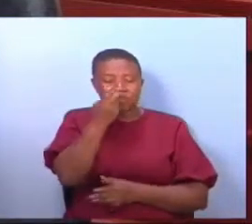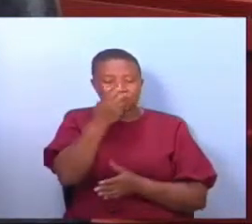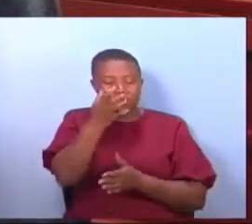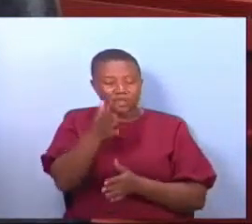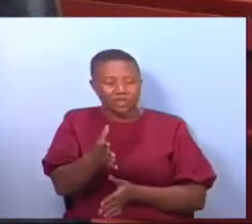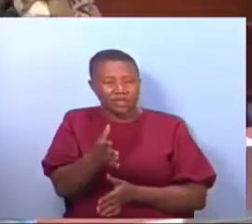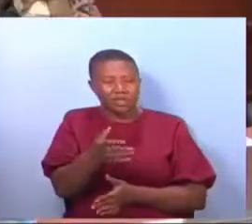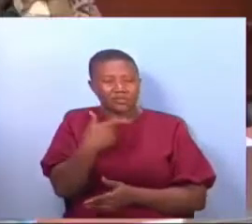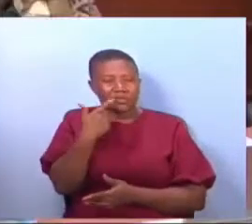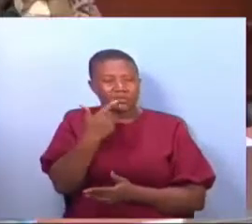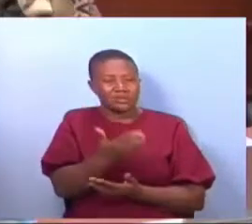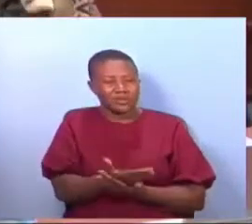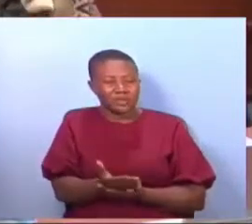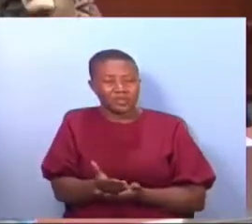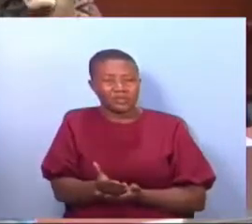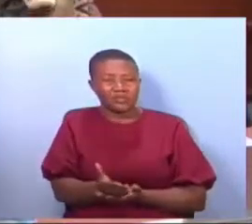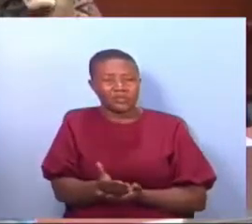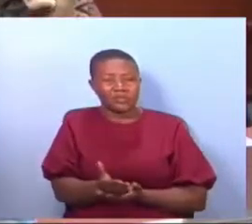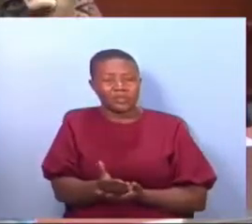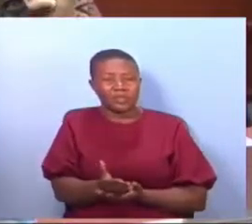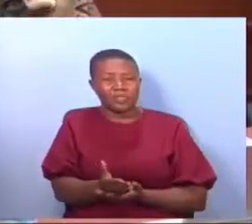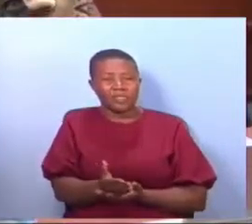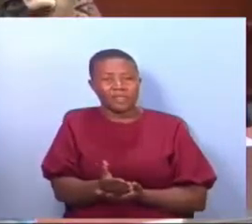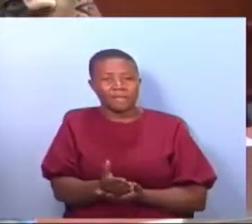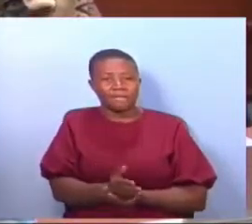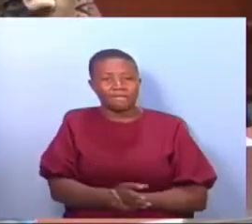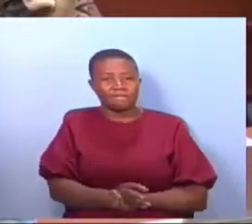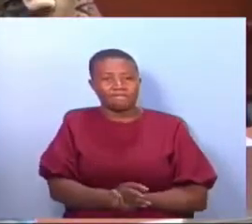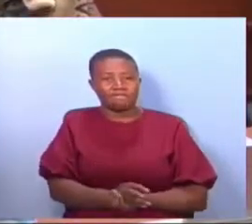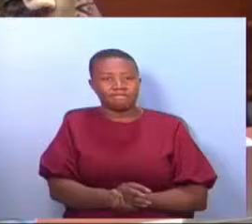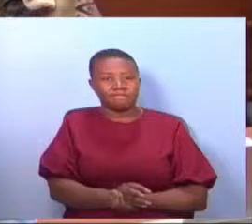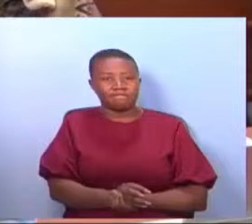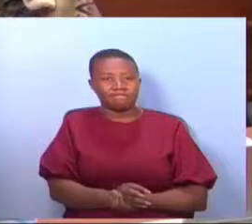very profound, that matters